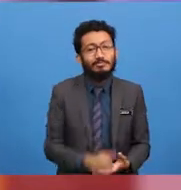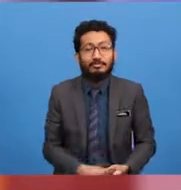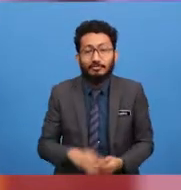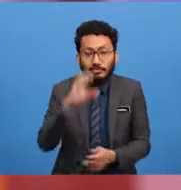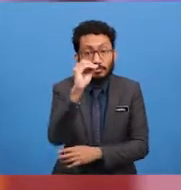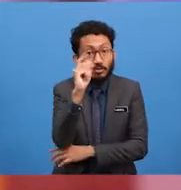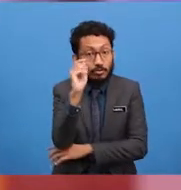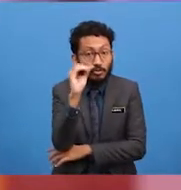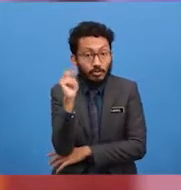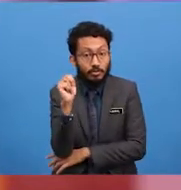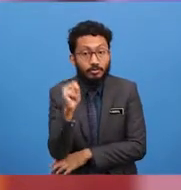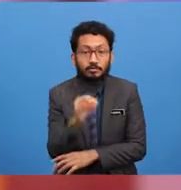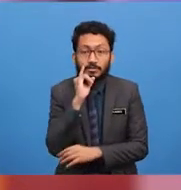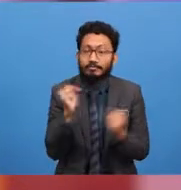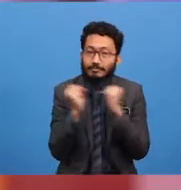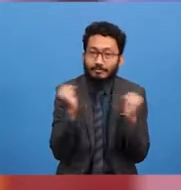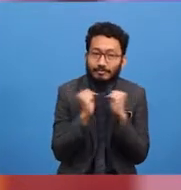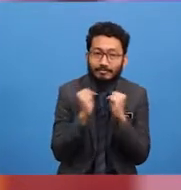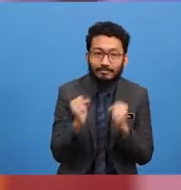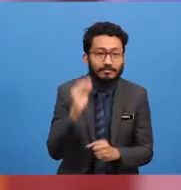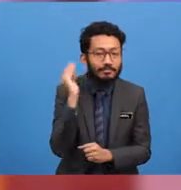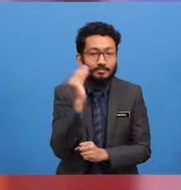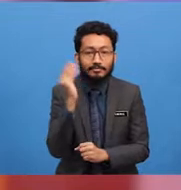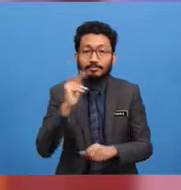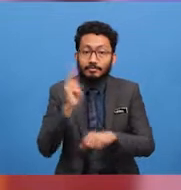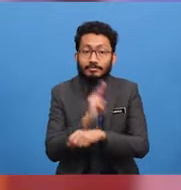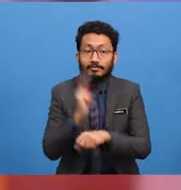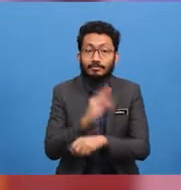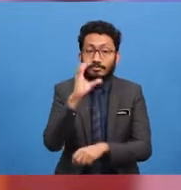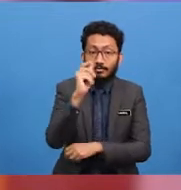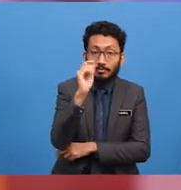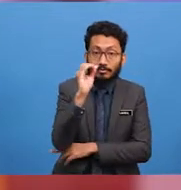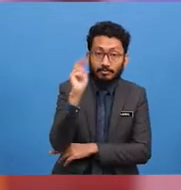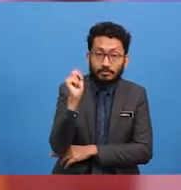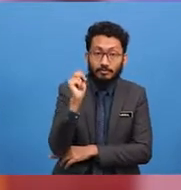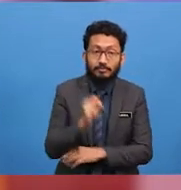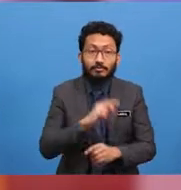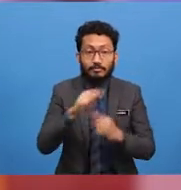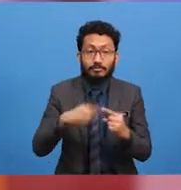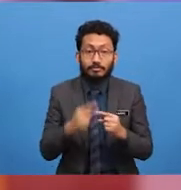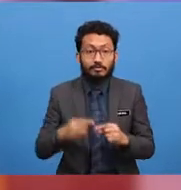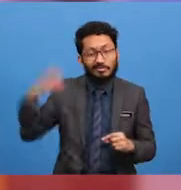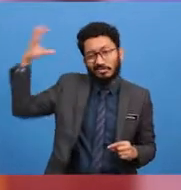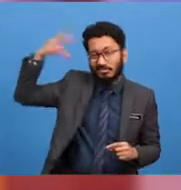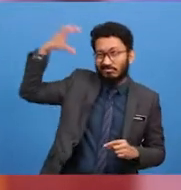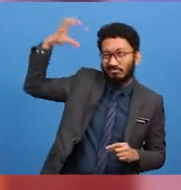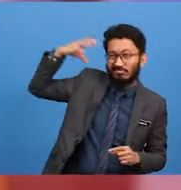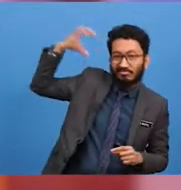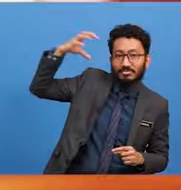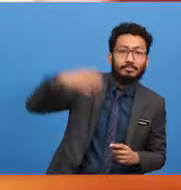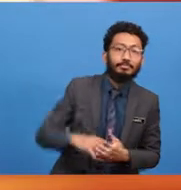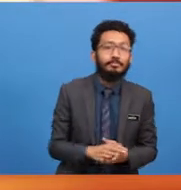Cotton is cool. We usually wear cotton clothes when the weather is hot and sunny.